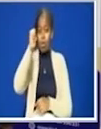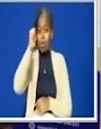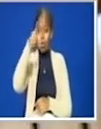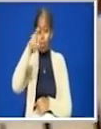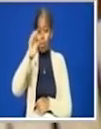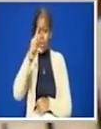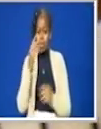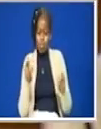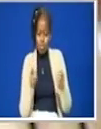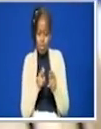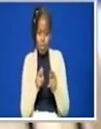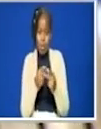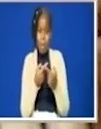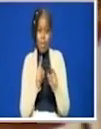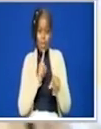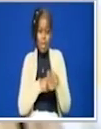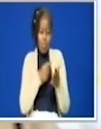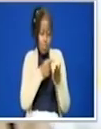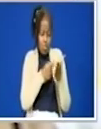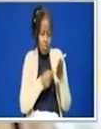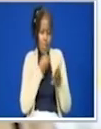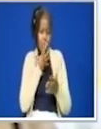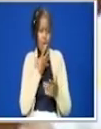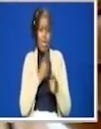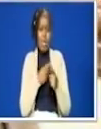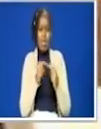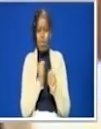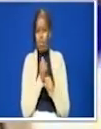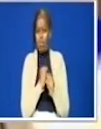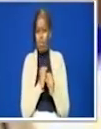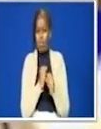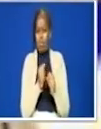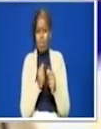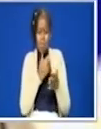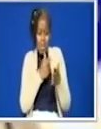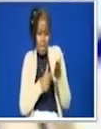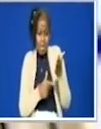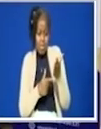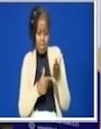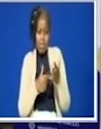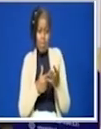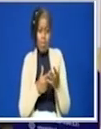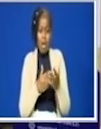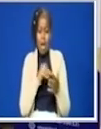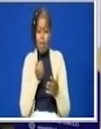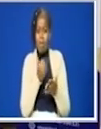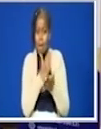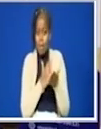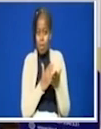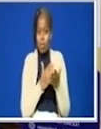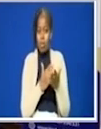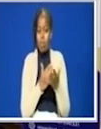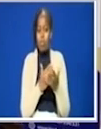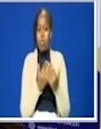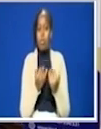short. So when I'm dissecting the flower, you realize you're interfering with the my hand might interfere with some of the parts. So I get hold